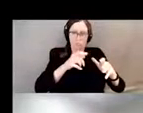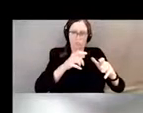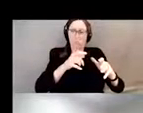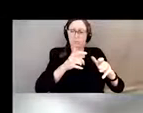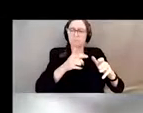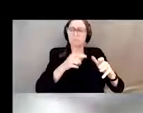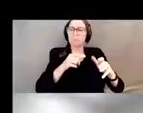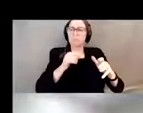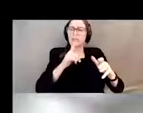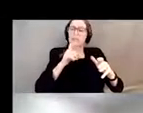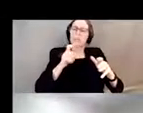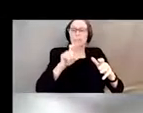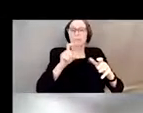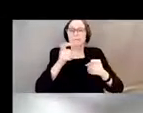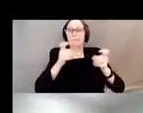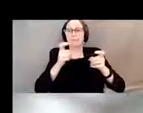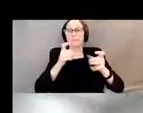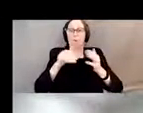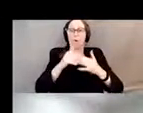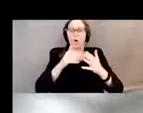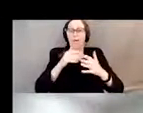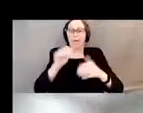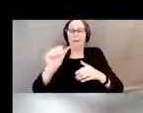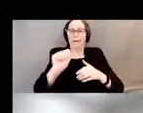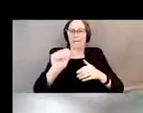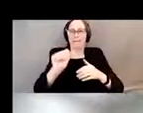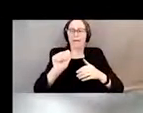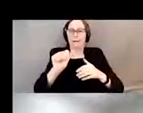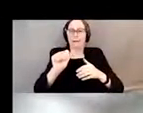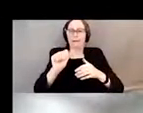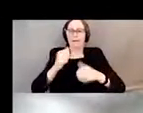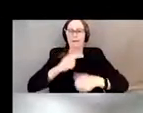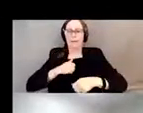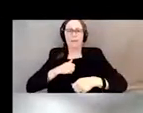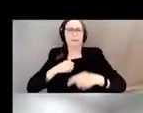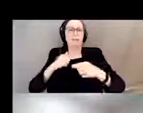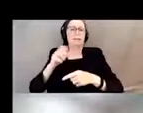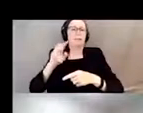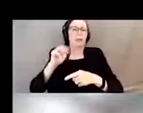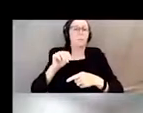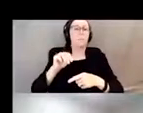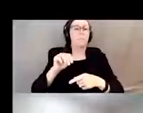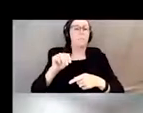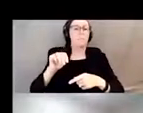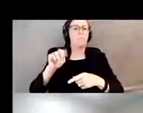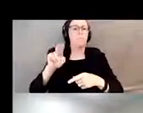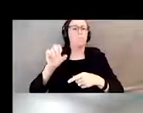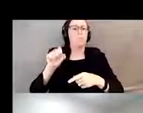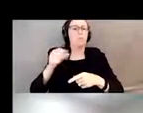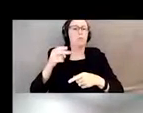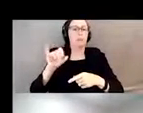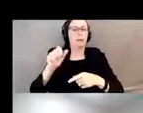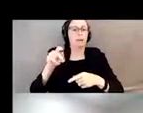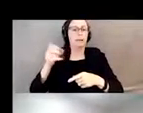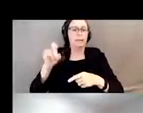supposed to be in command of all these Afghan forces, is the Afghan Mujahideen. This is a very loose network of